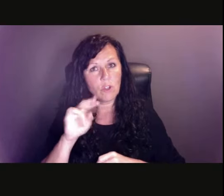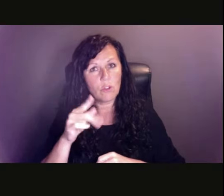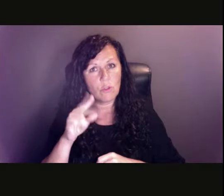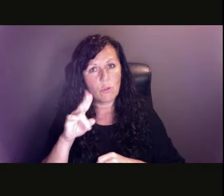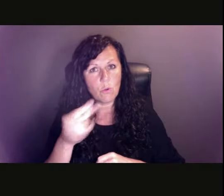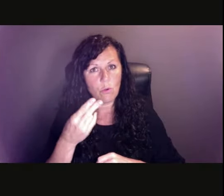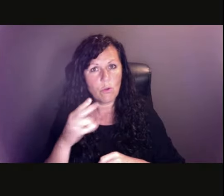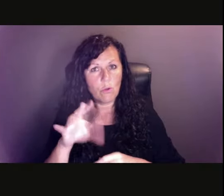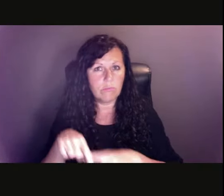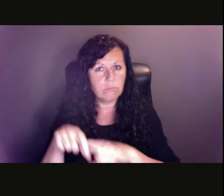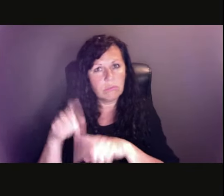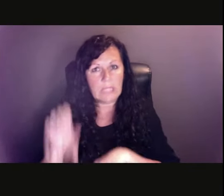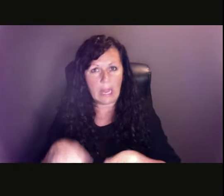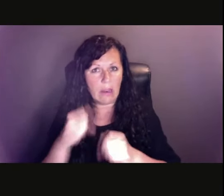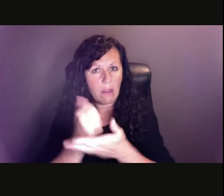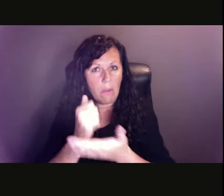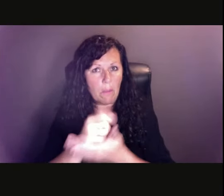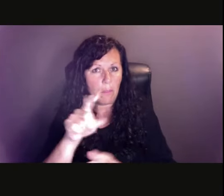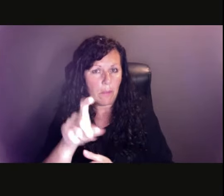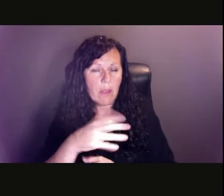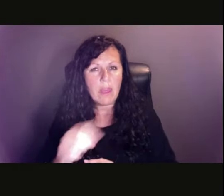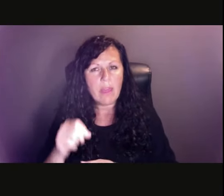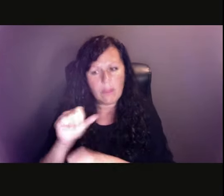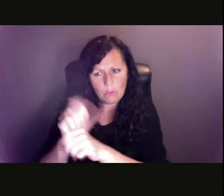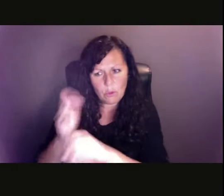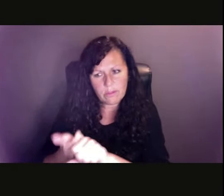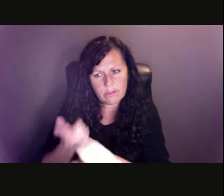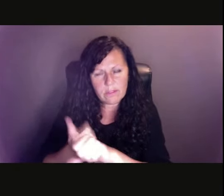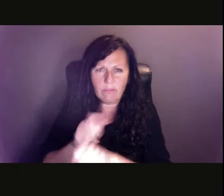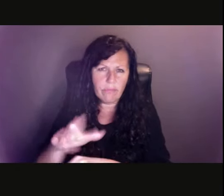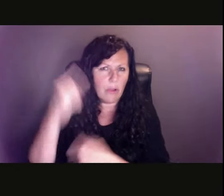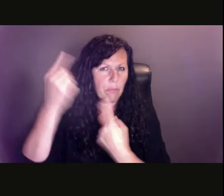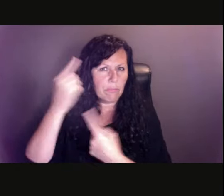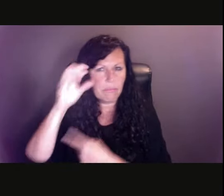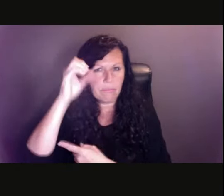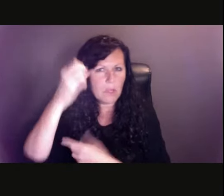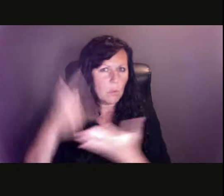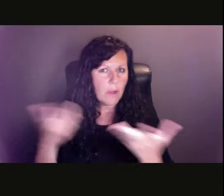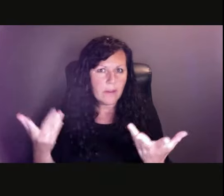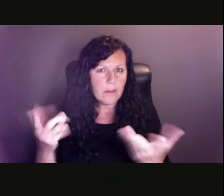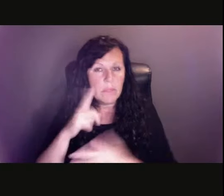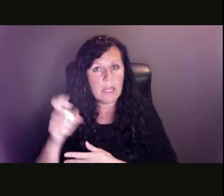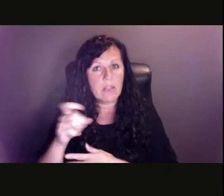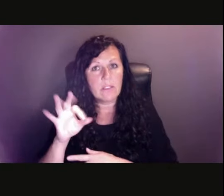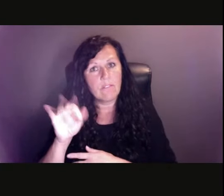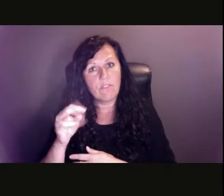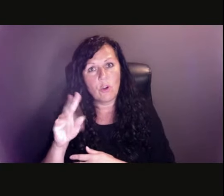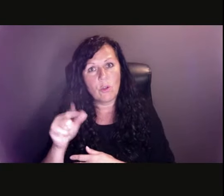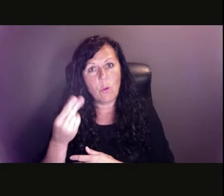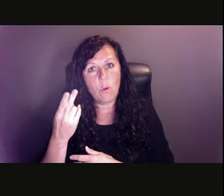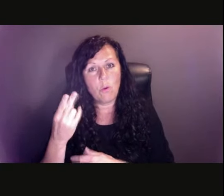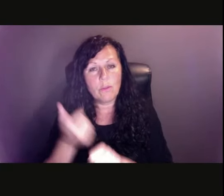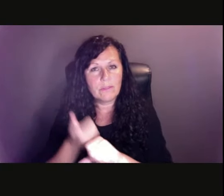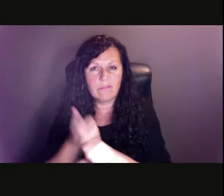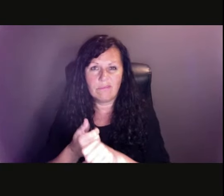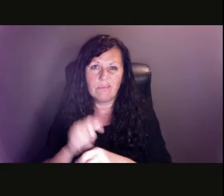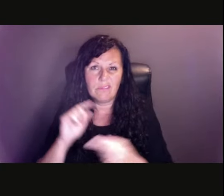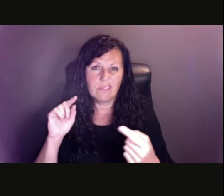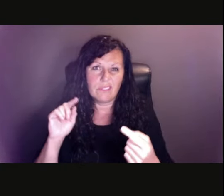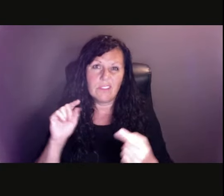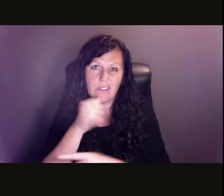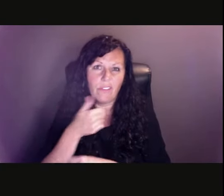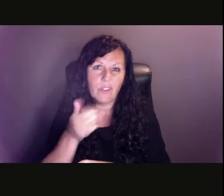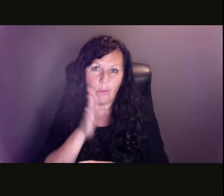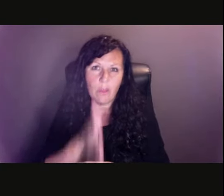what do the employees think about that? Because furloughs are painful, and I'm sure there are a number of city employees who live paycheck